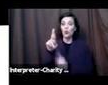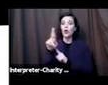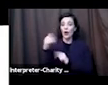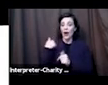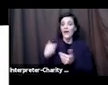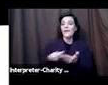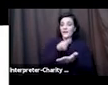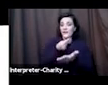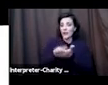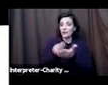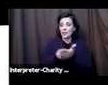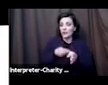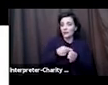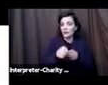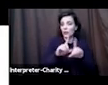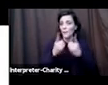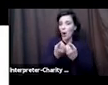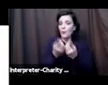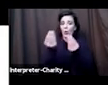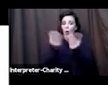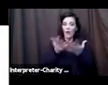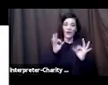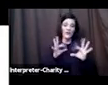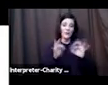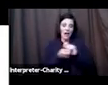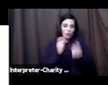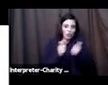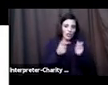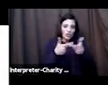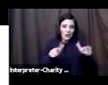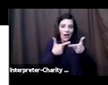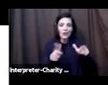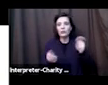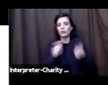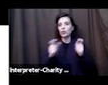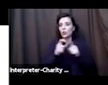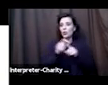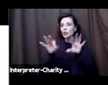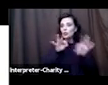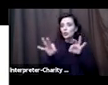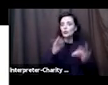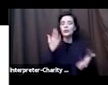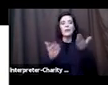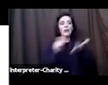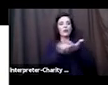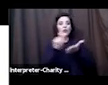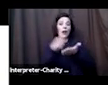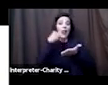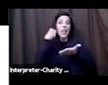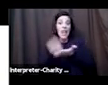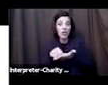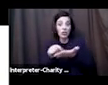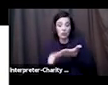you what you might need to change in that report or the documentation. They might tell you need to write a letter saying X, Y, and Z, and they'll give you